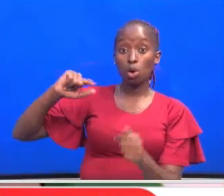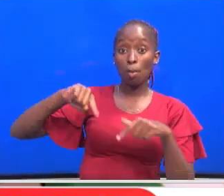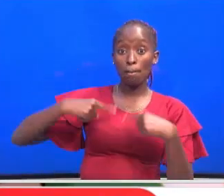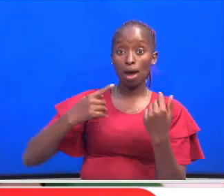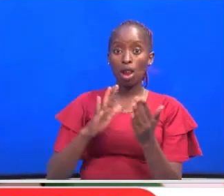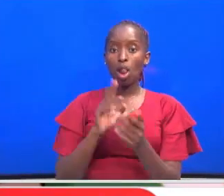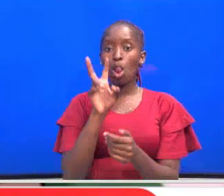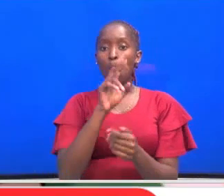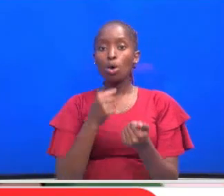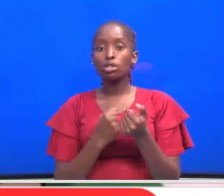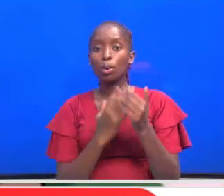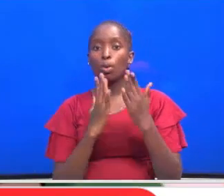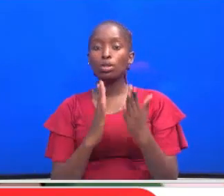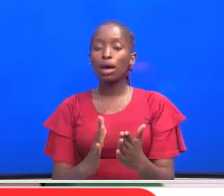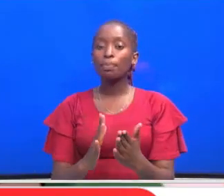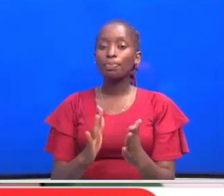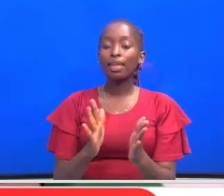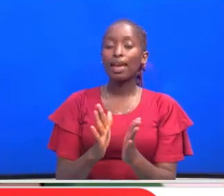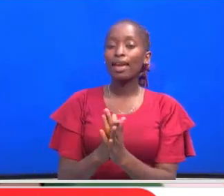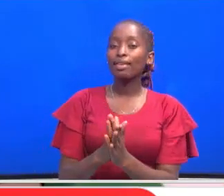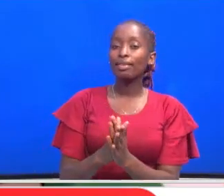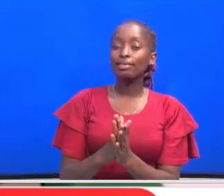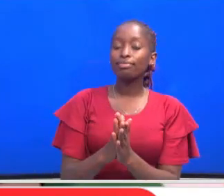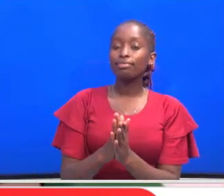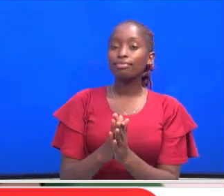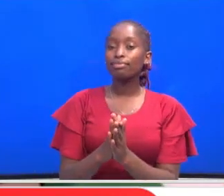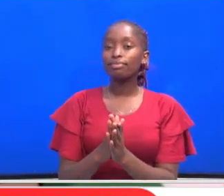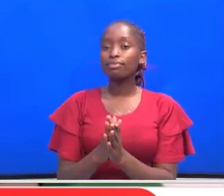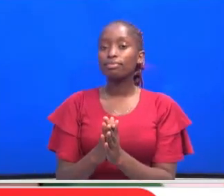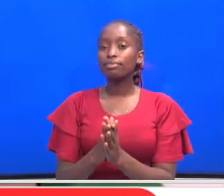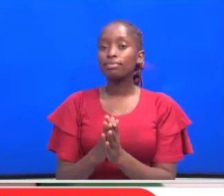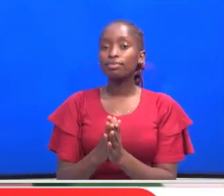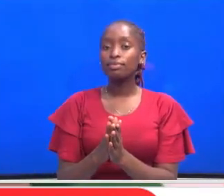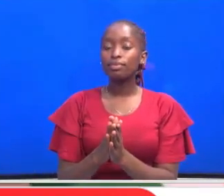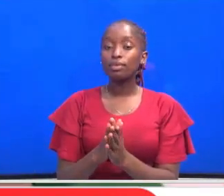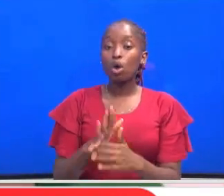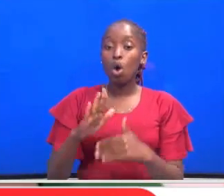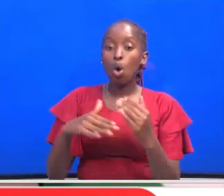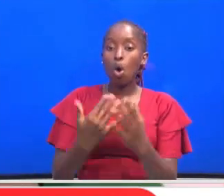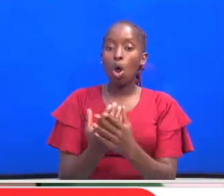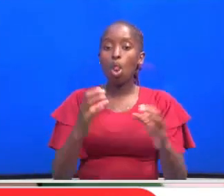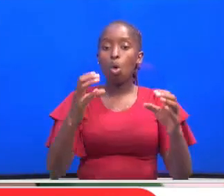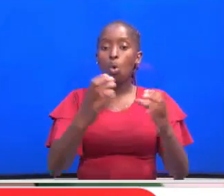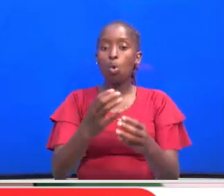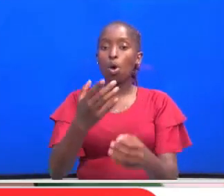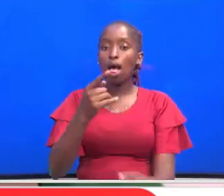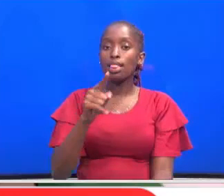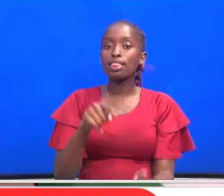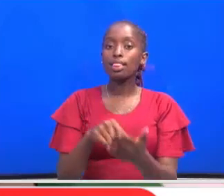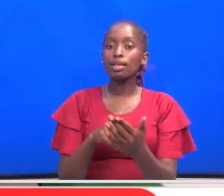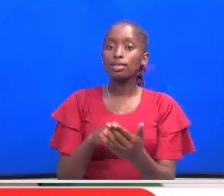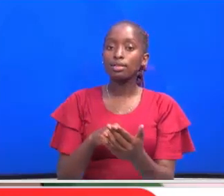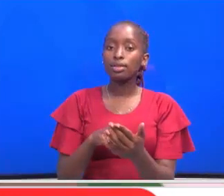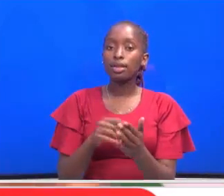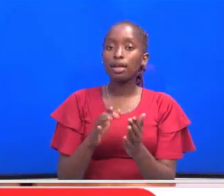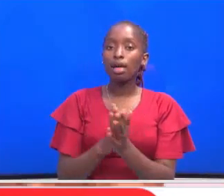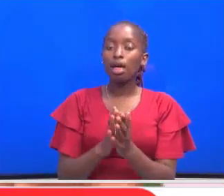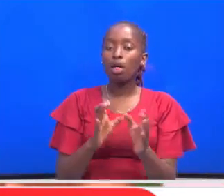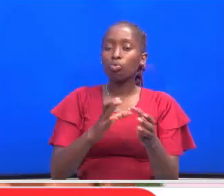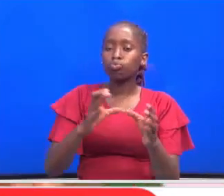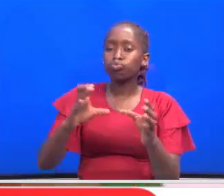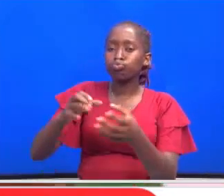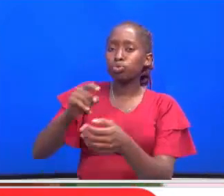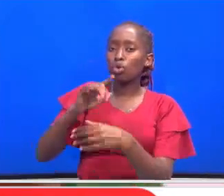look for supporters. I will look for all these groups, you know, lobby groups and what have you. I will do